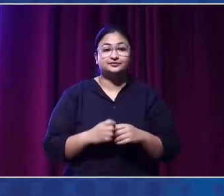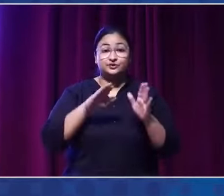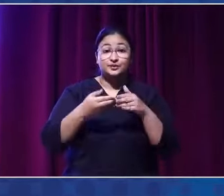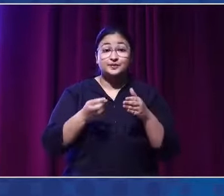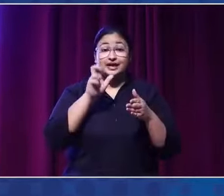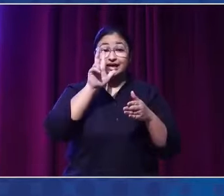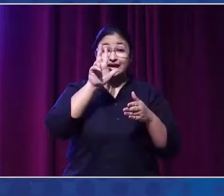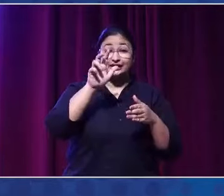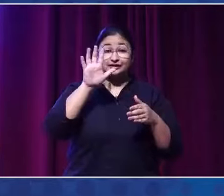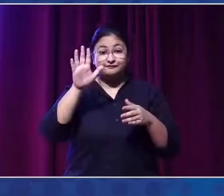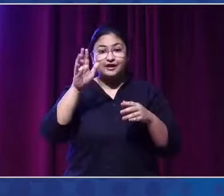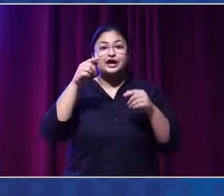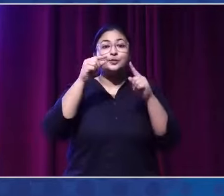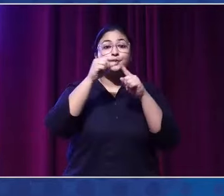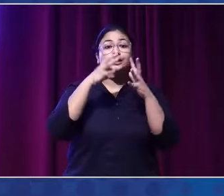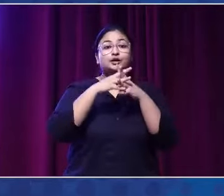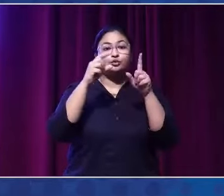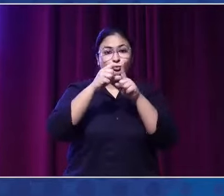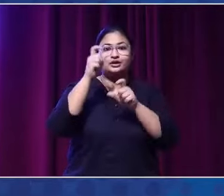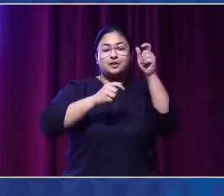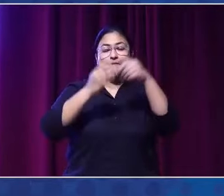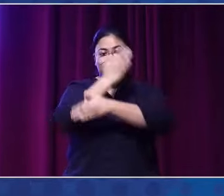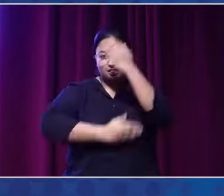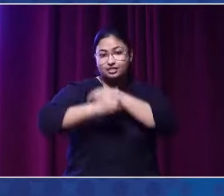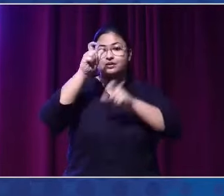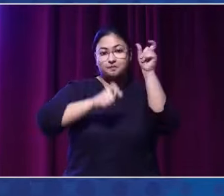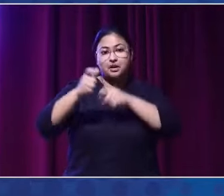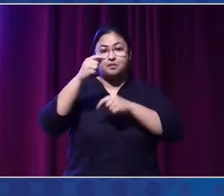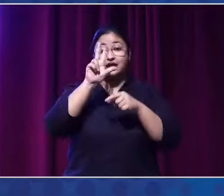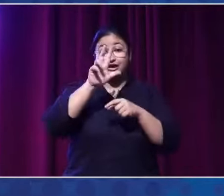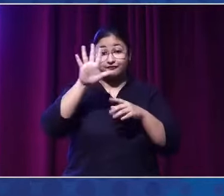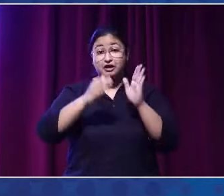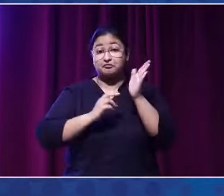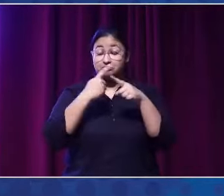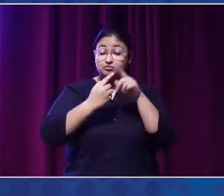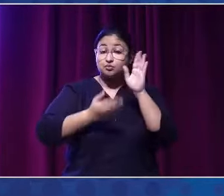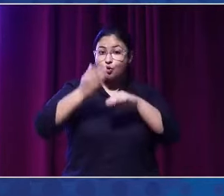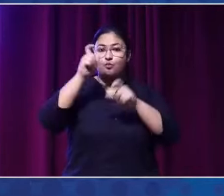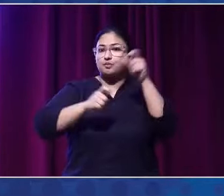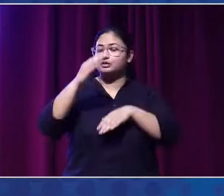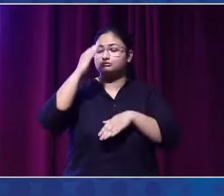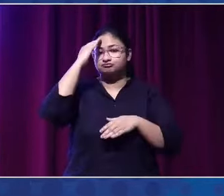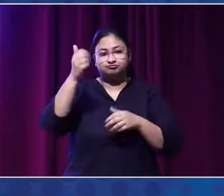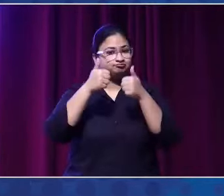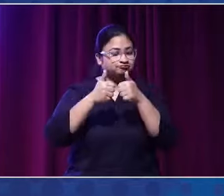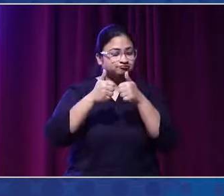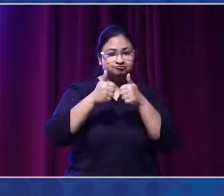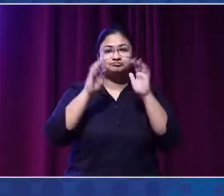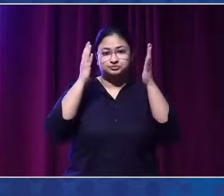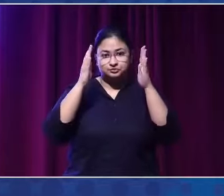85 plus in PWD voters, we again salute them. We again salute them. It has also not happened